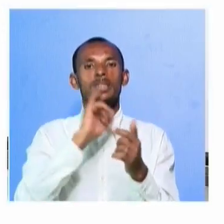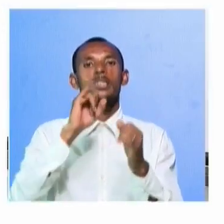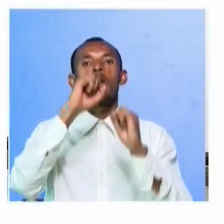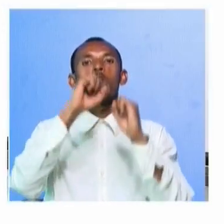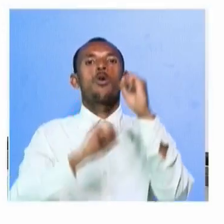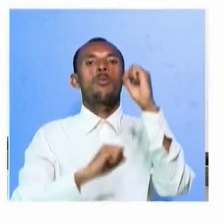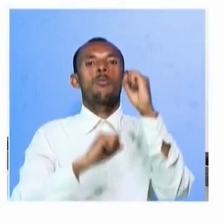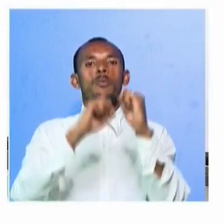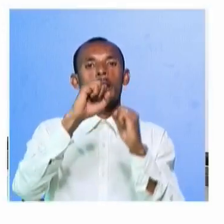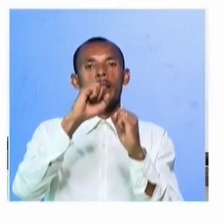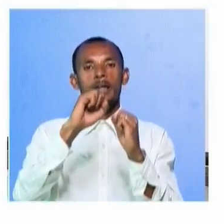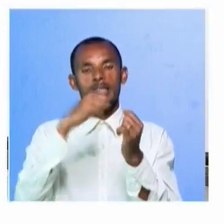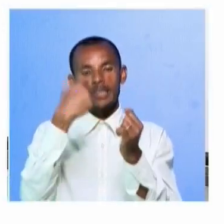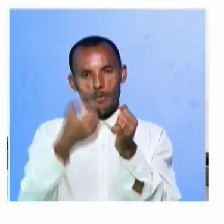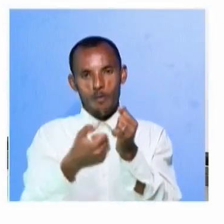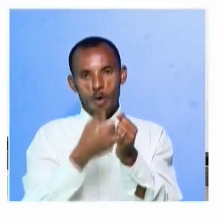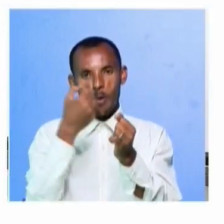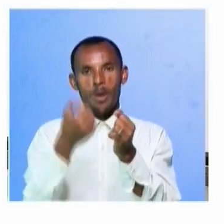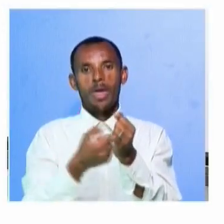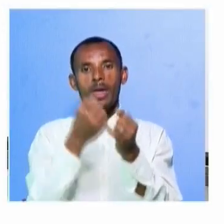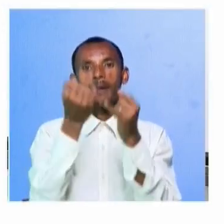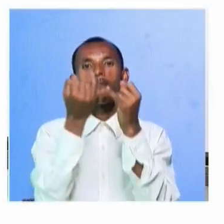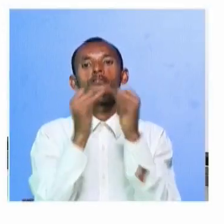the following fractions.